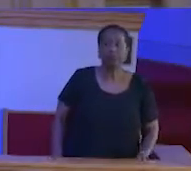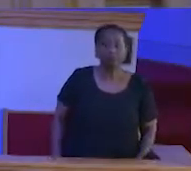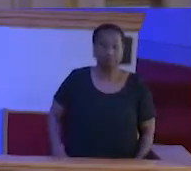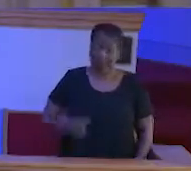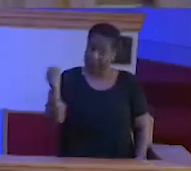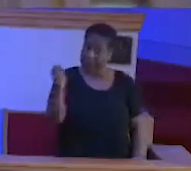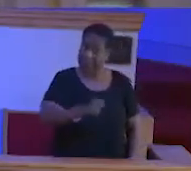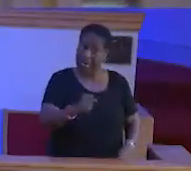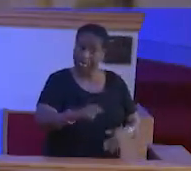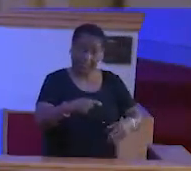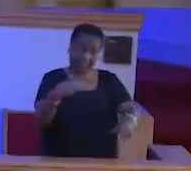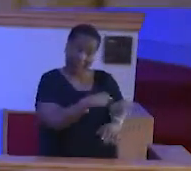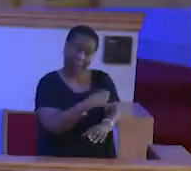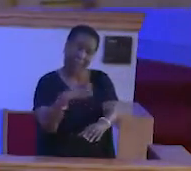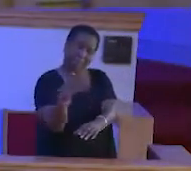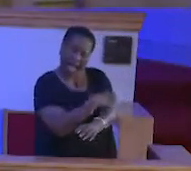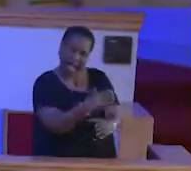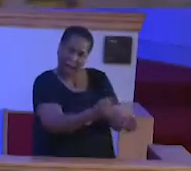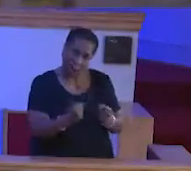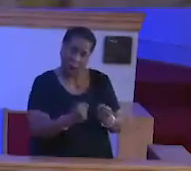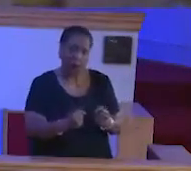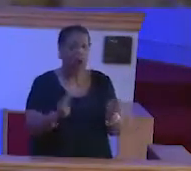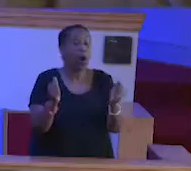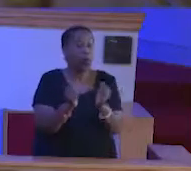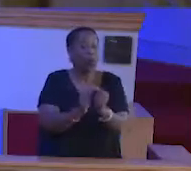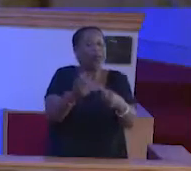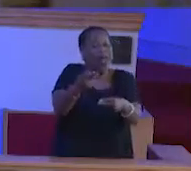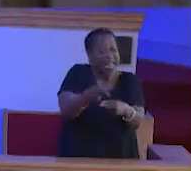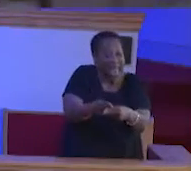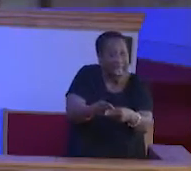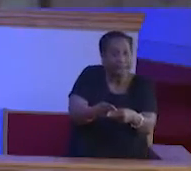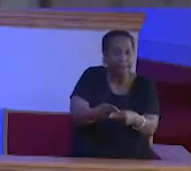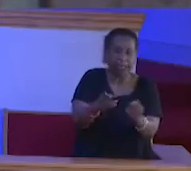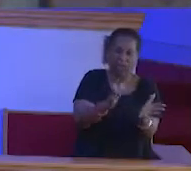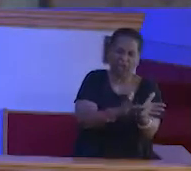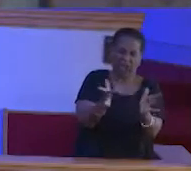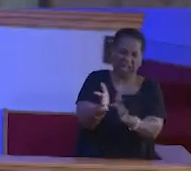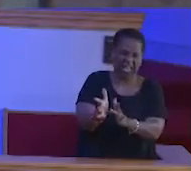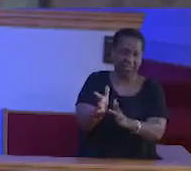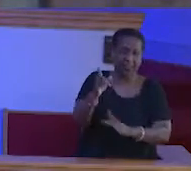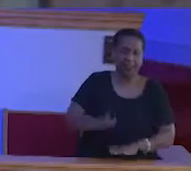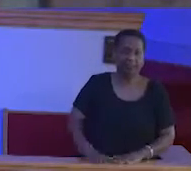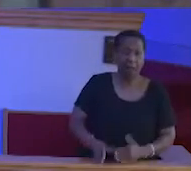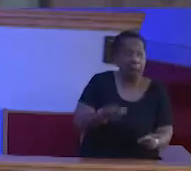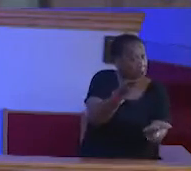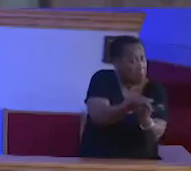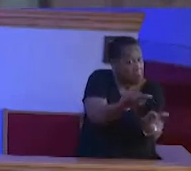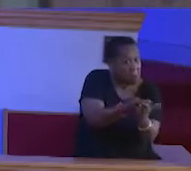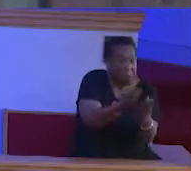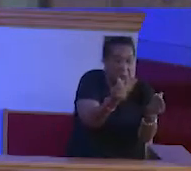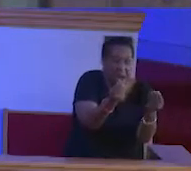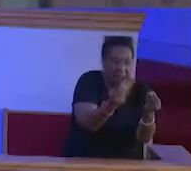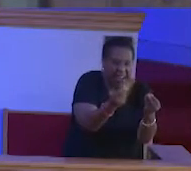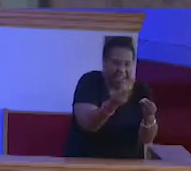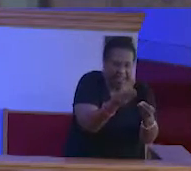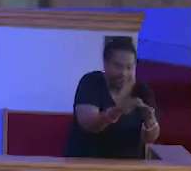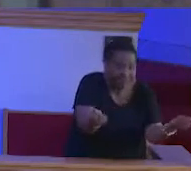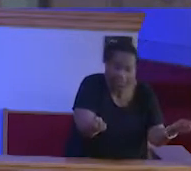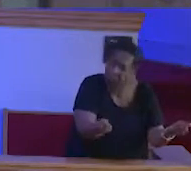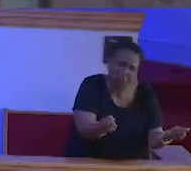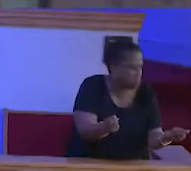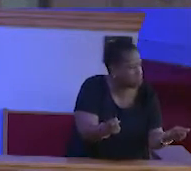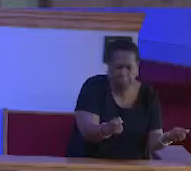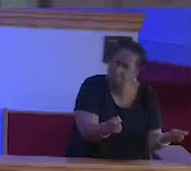There's still power in the name. And money can't fix everything,